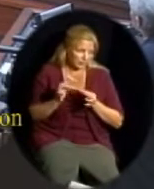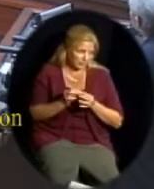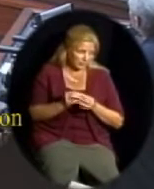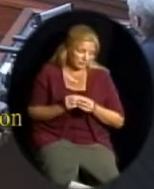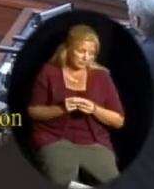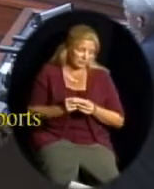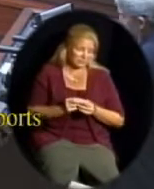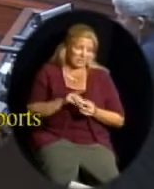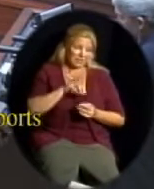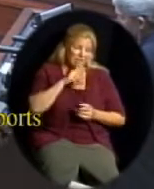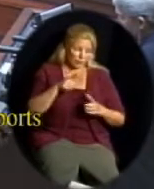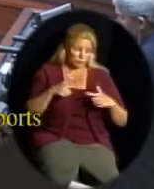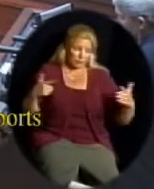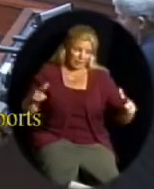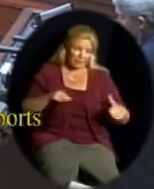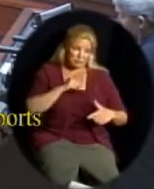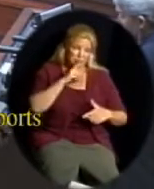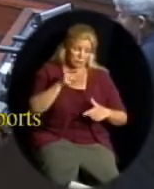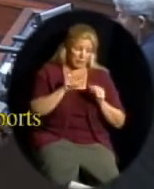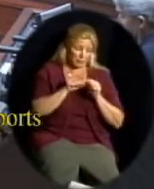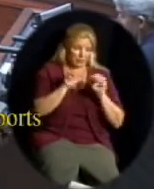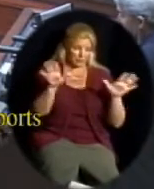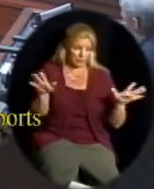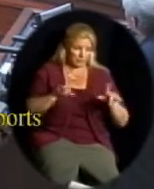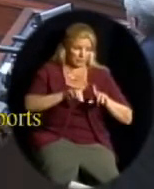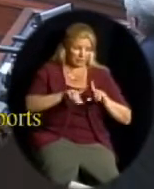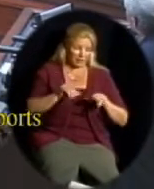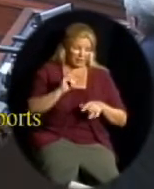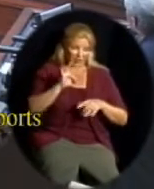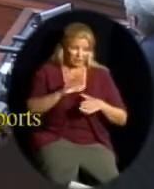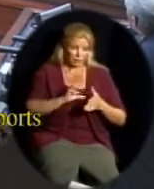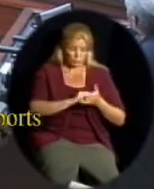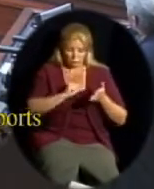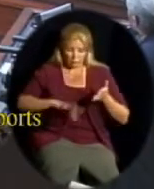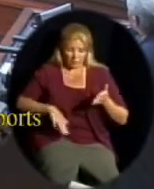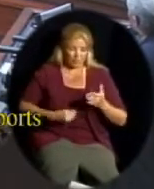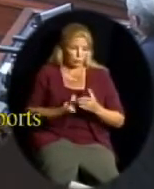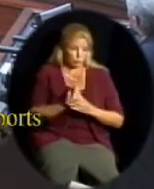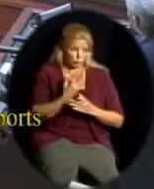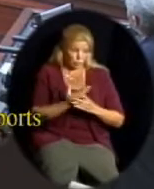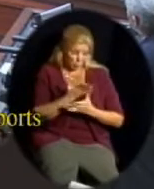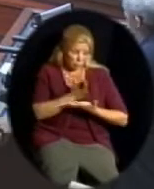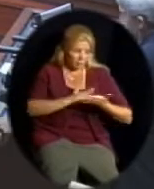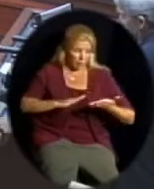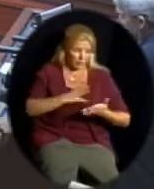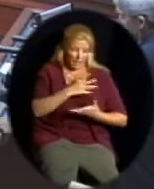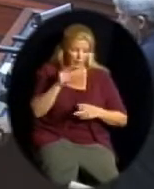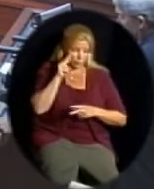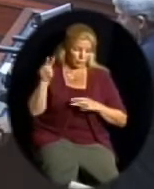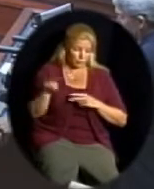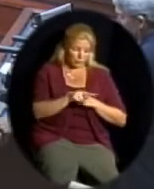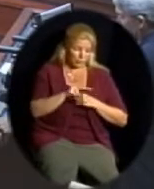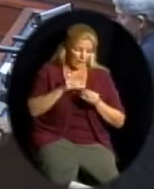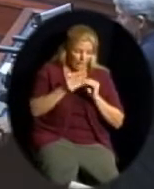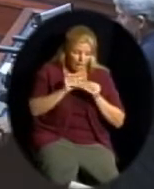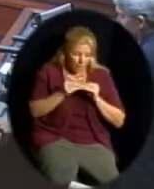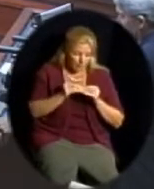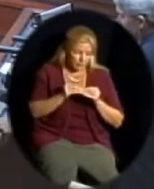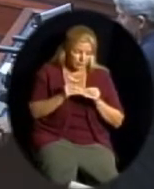we're projecting here, if you subtract out the growth aspects, and we look at numbers that are